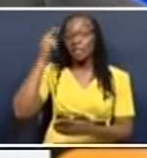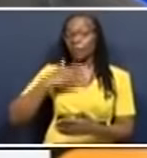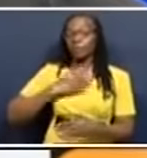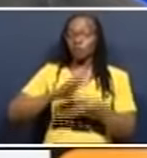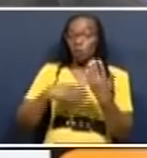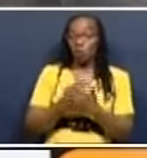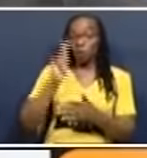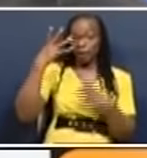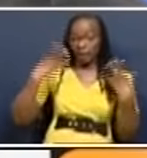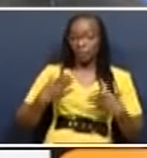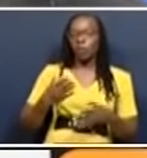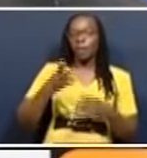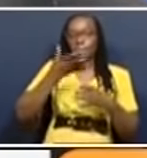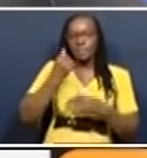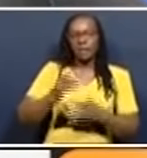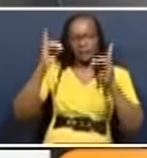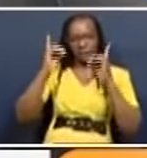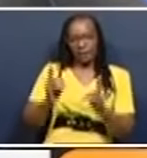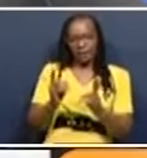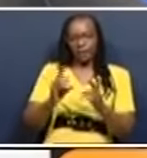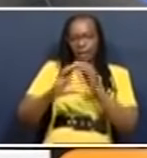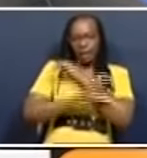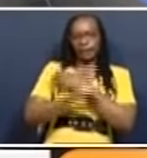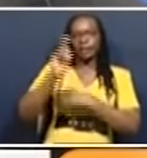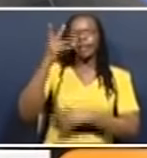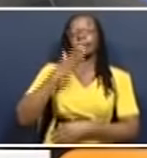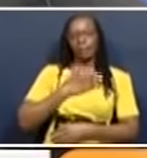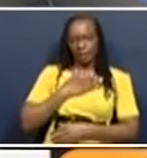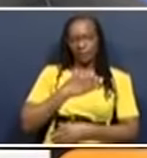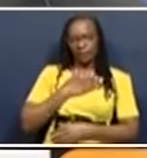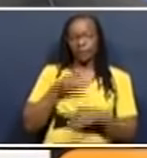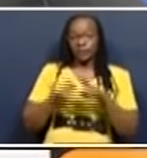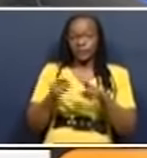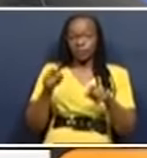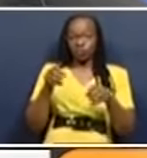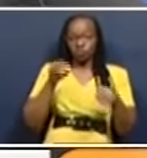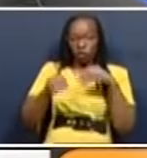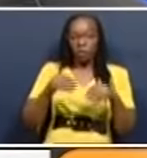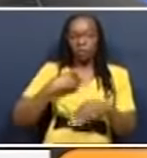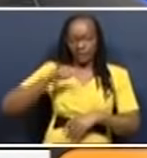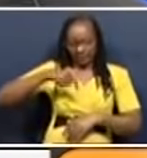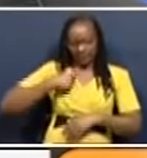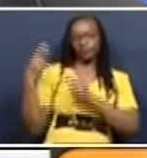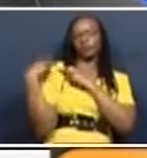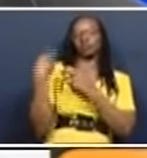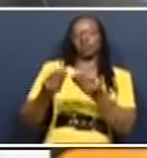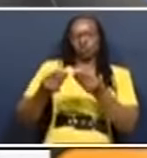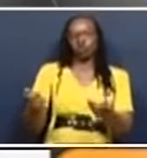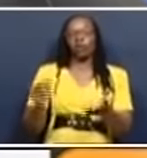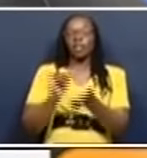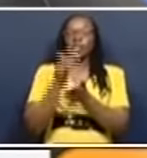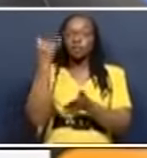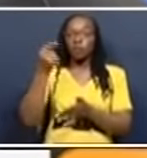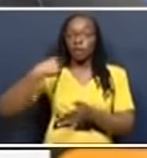this war is our war. This country is our country. We cannot leave this country to go to the dogs just because we are losing